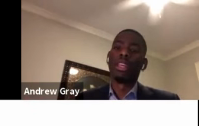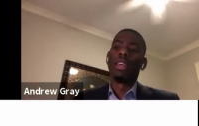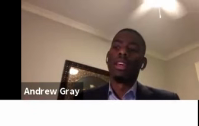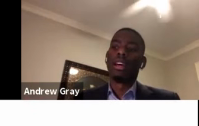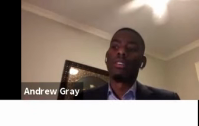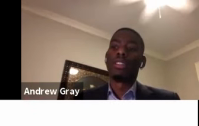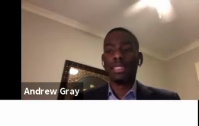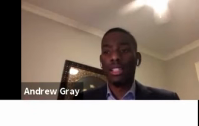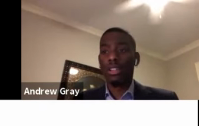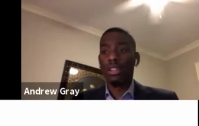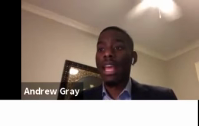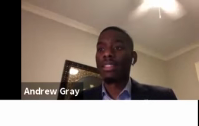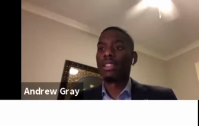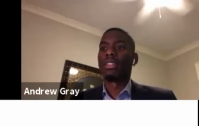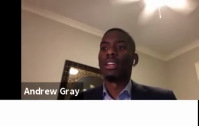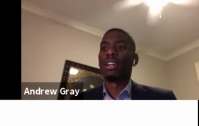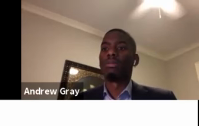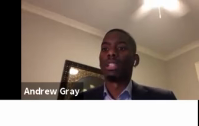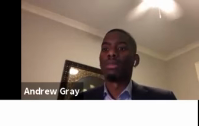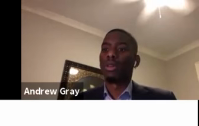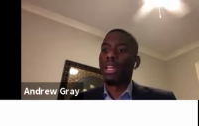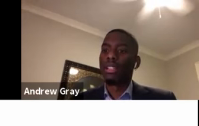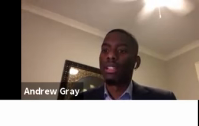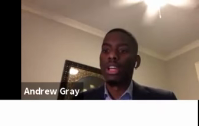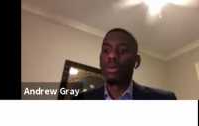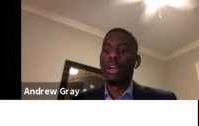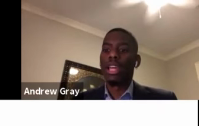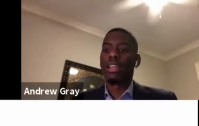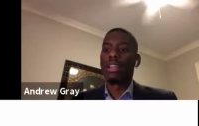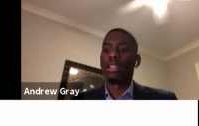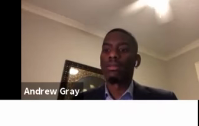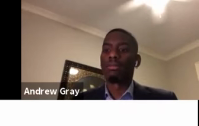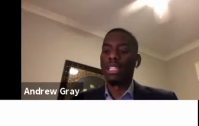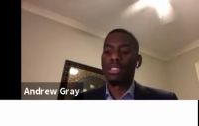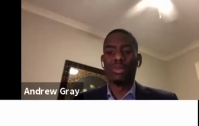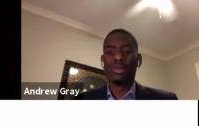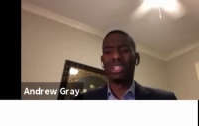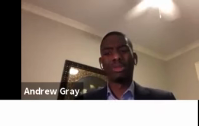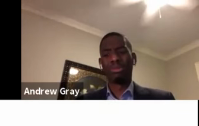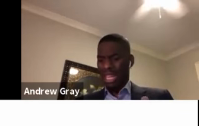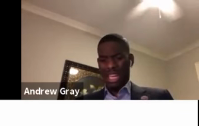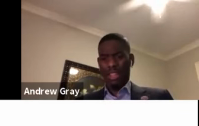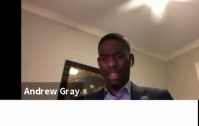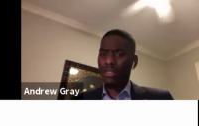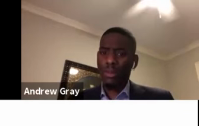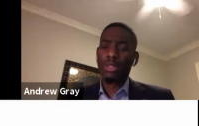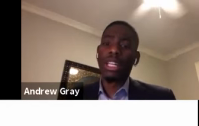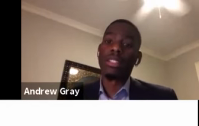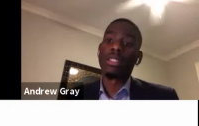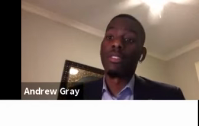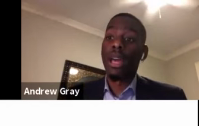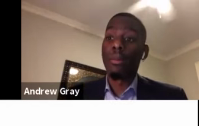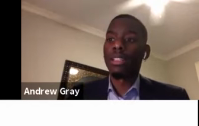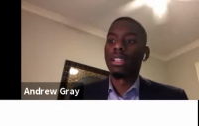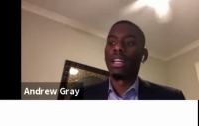continued support of the Tech Center of NASA. It's been great. Malaysia said, we're still in the early